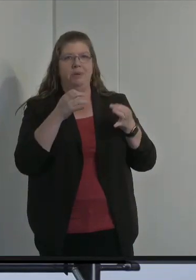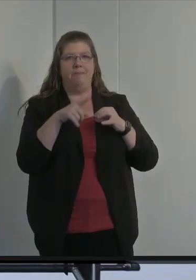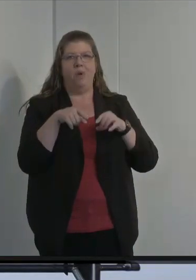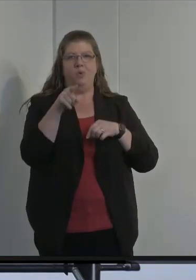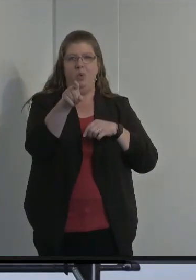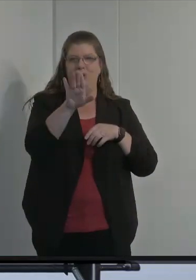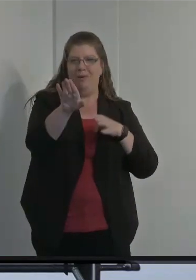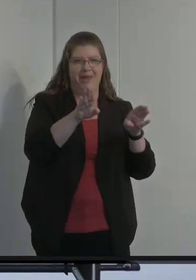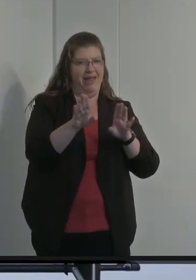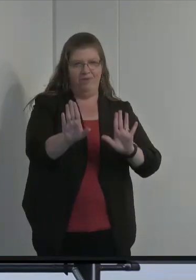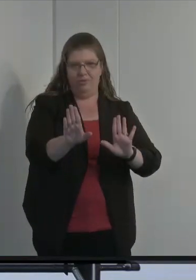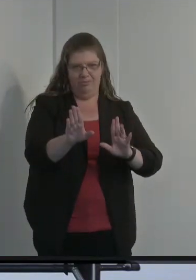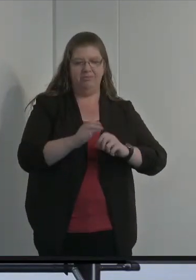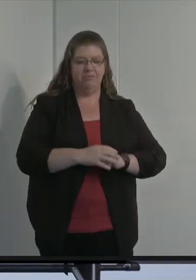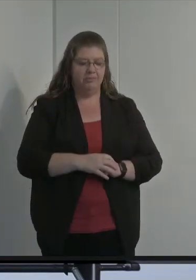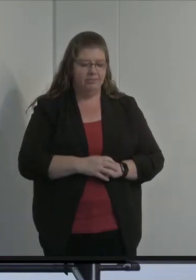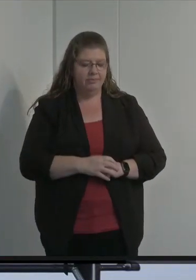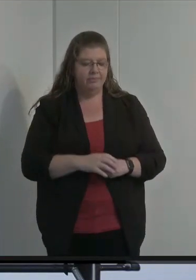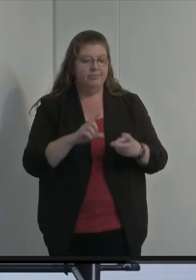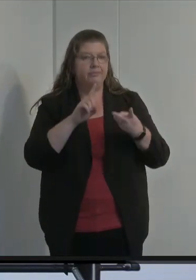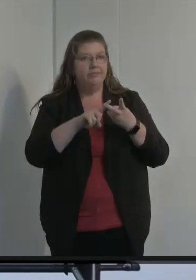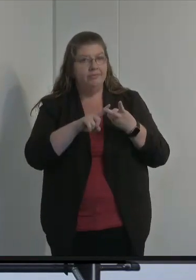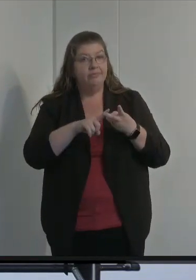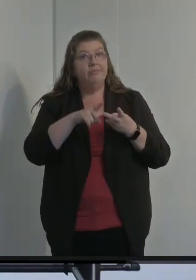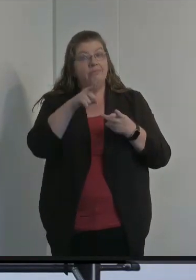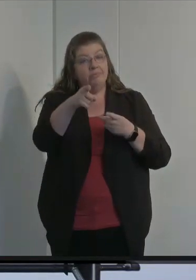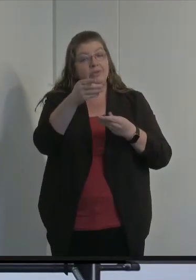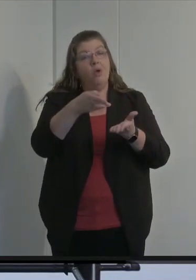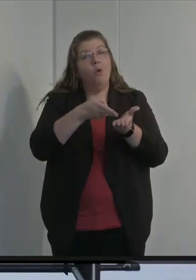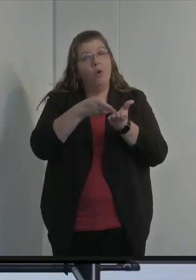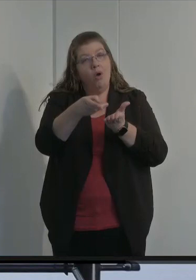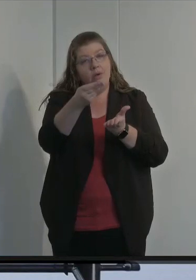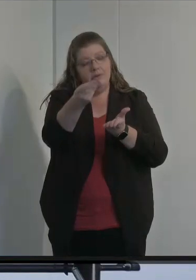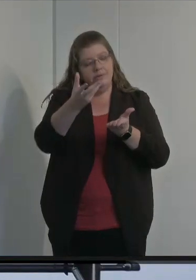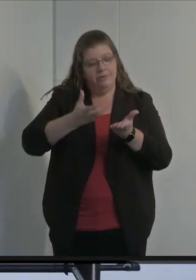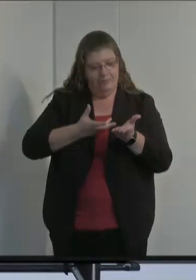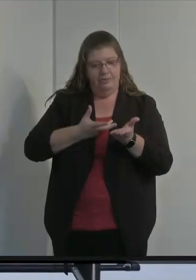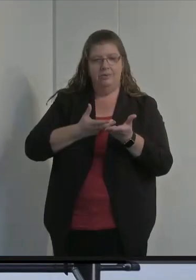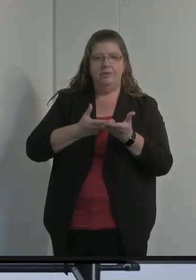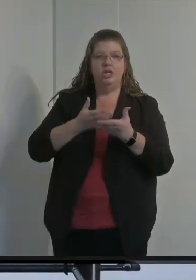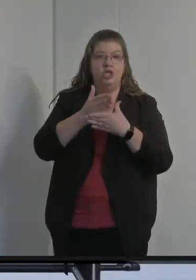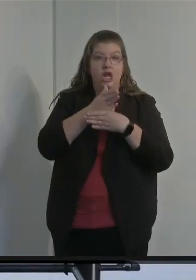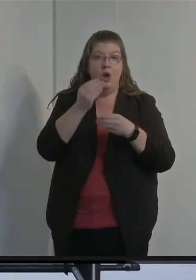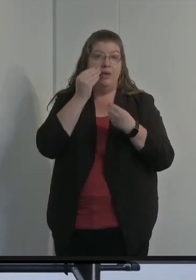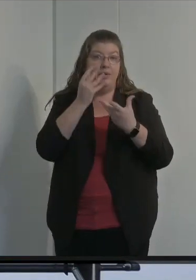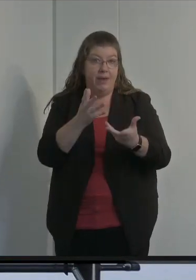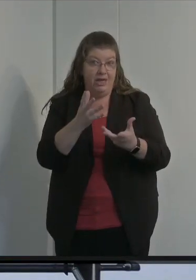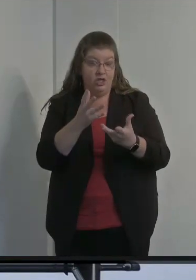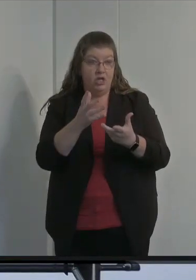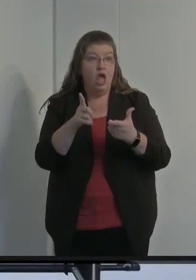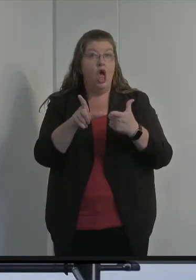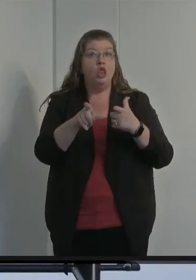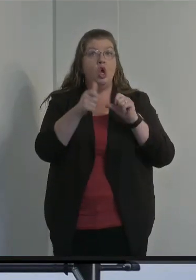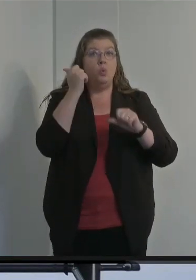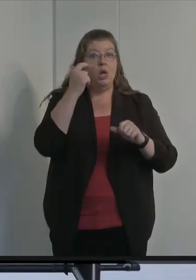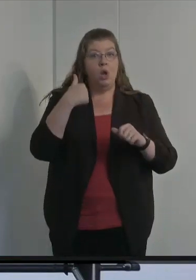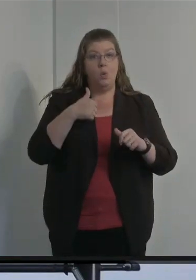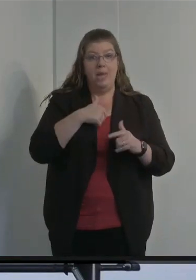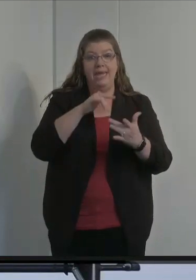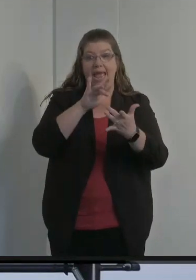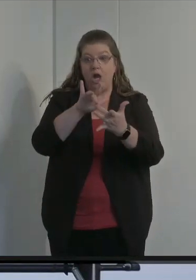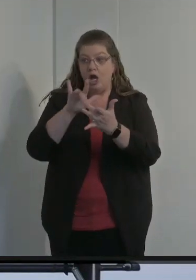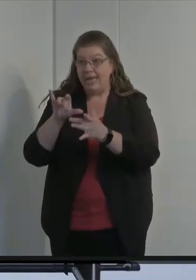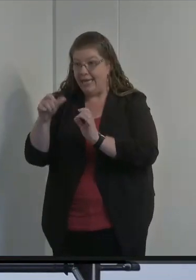your behavior. And two, please be forthcoming and share that information. The quicker we can get to other people that you may have